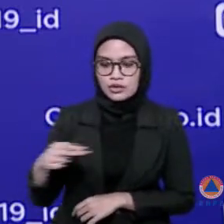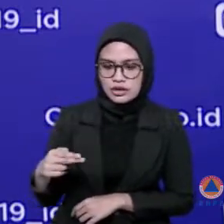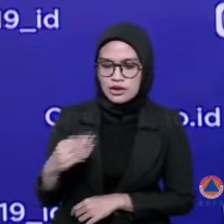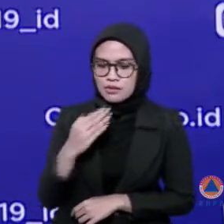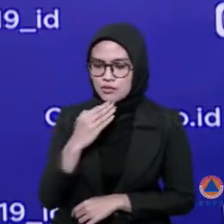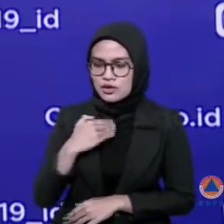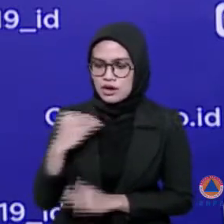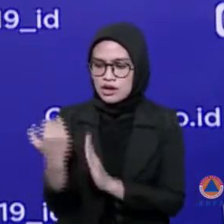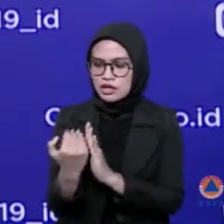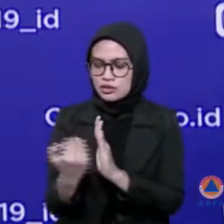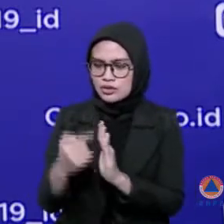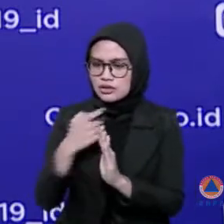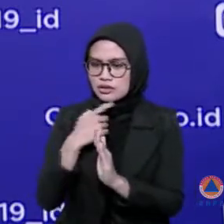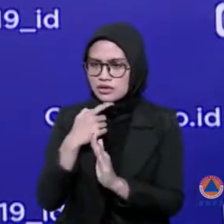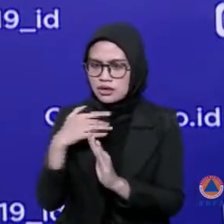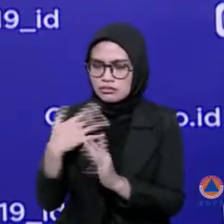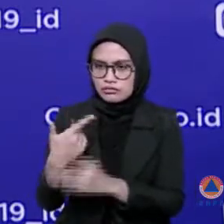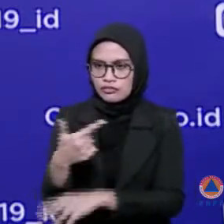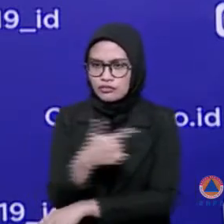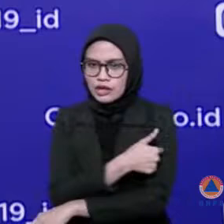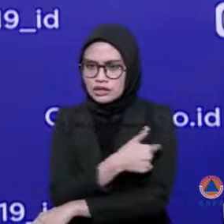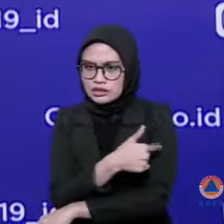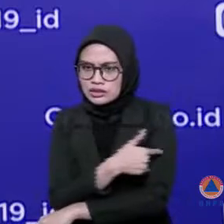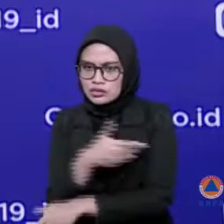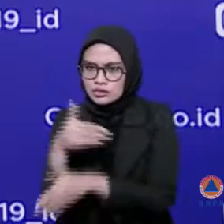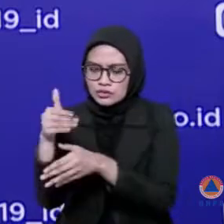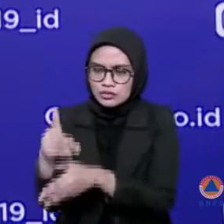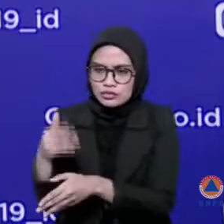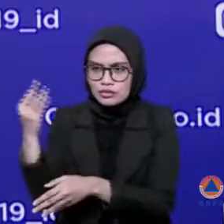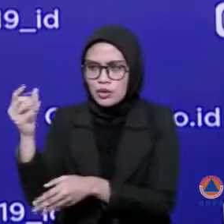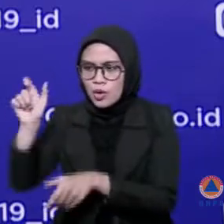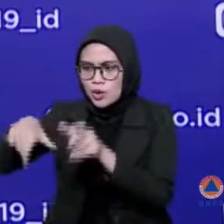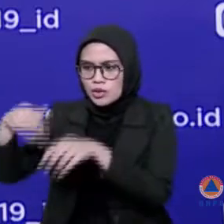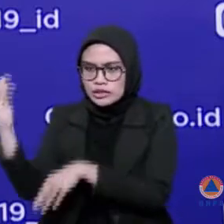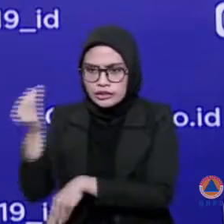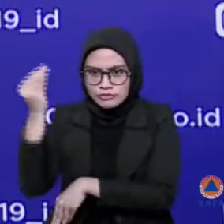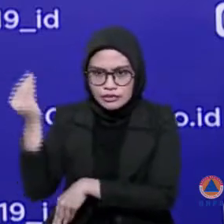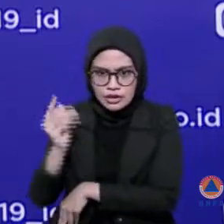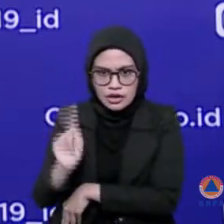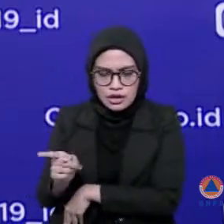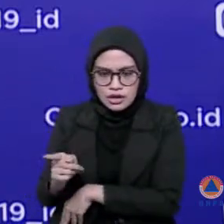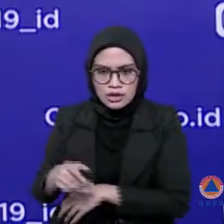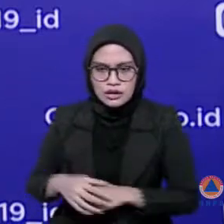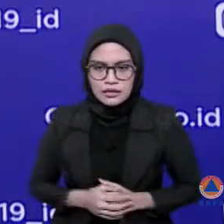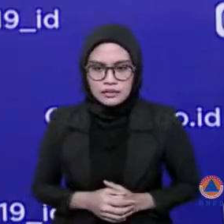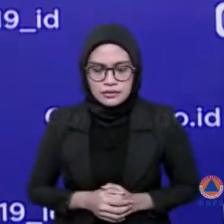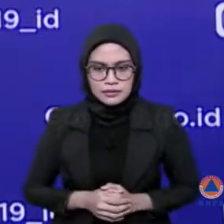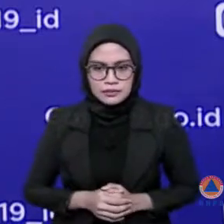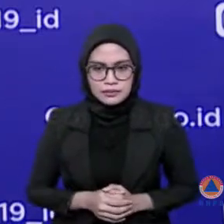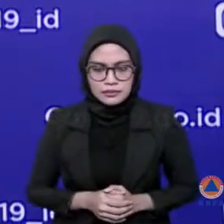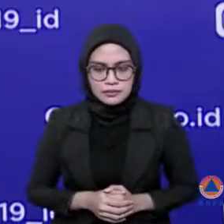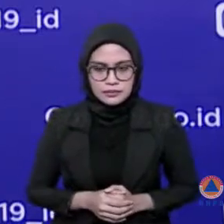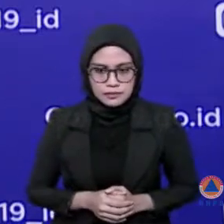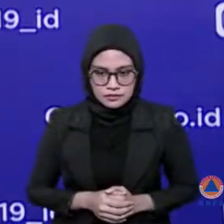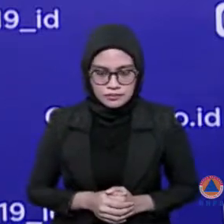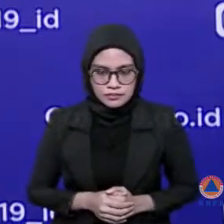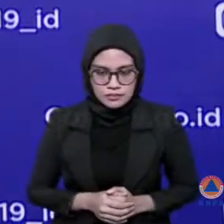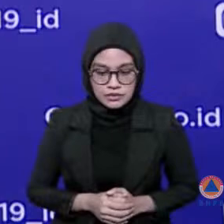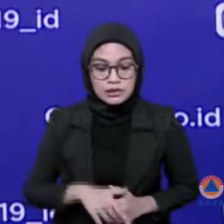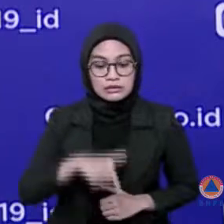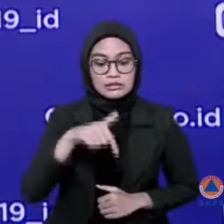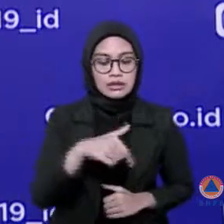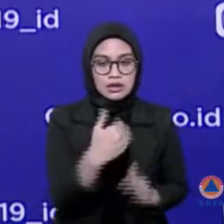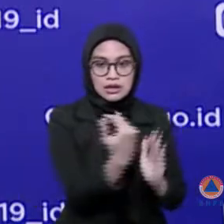arrangements? Thank you, C4. So far, the vaccinated travel lane policy that has been